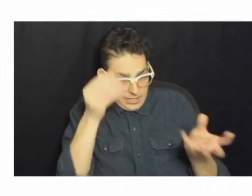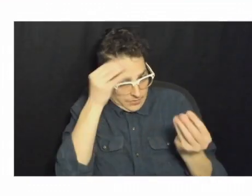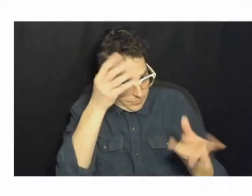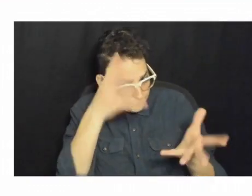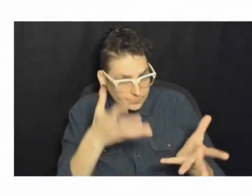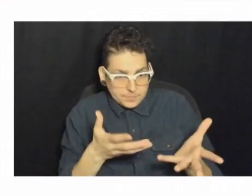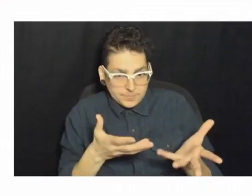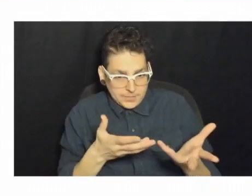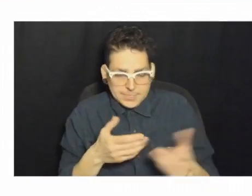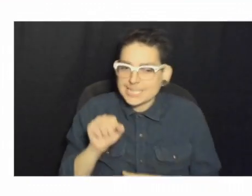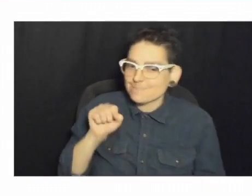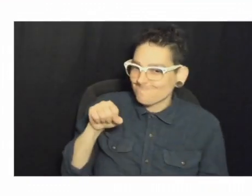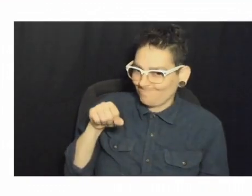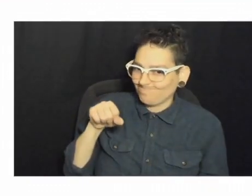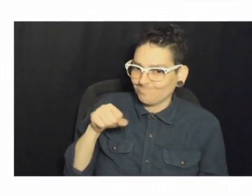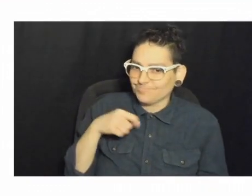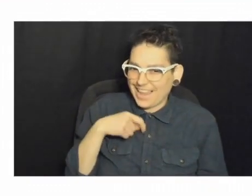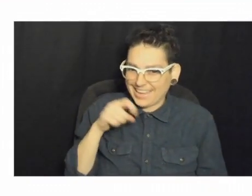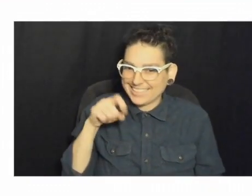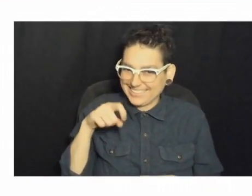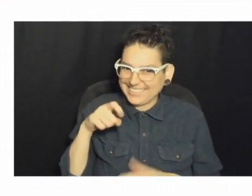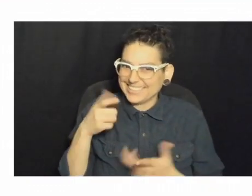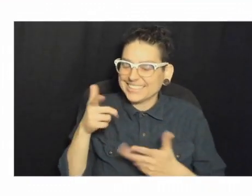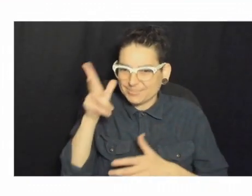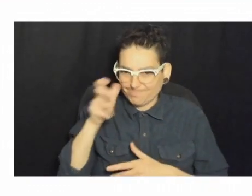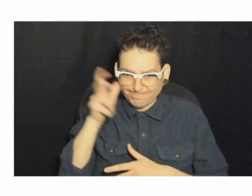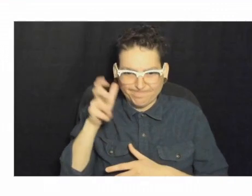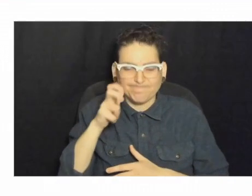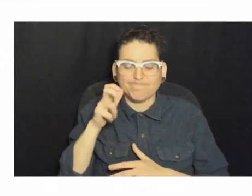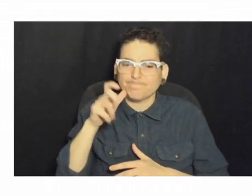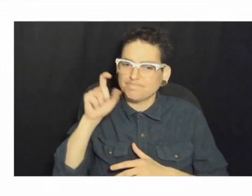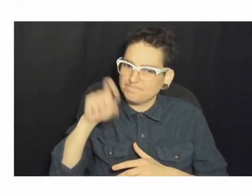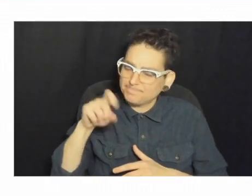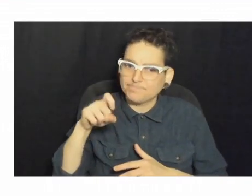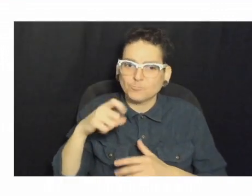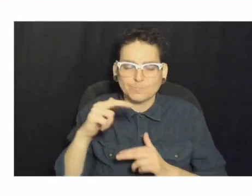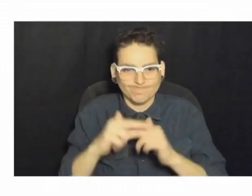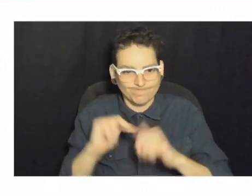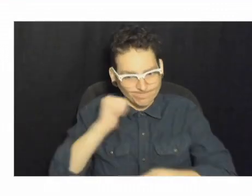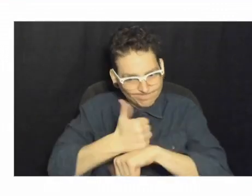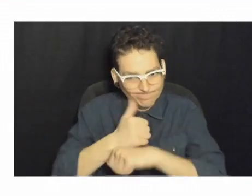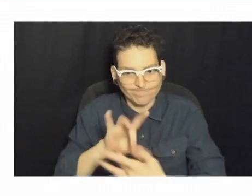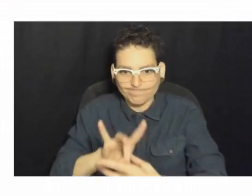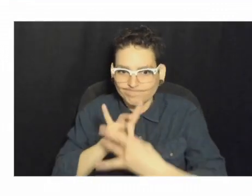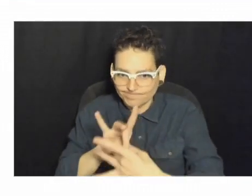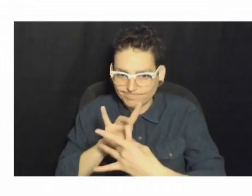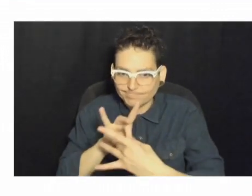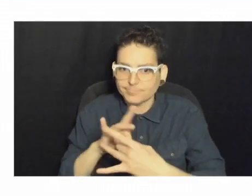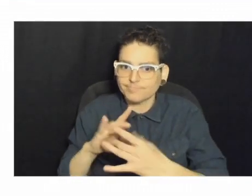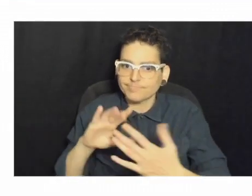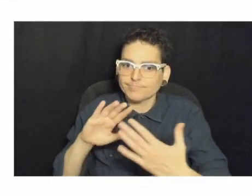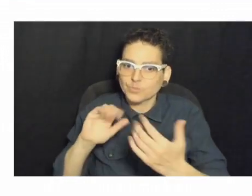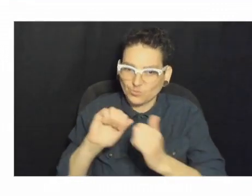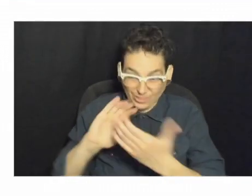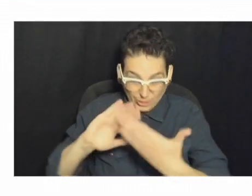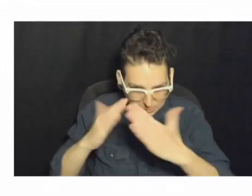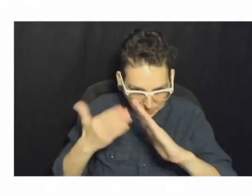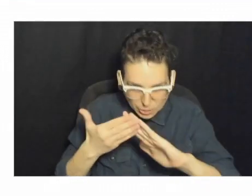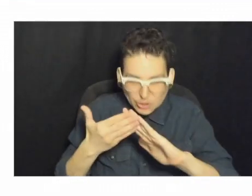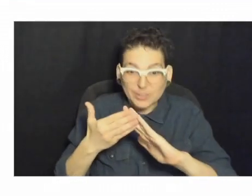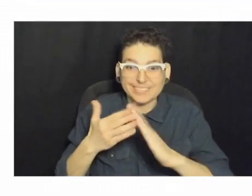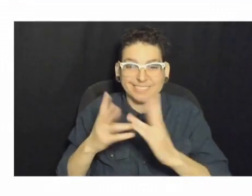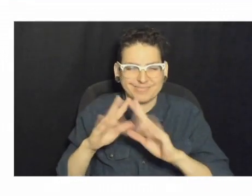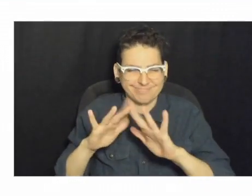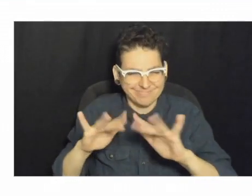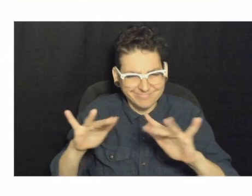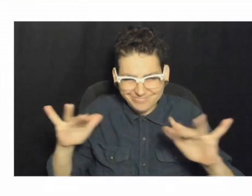to build relationships with communities and very diverse communities. And to do that, I mean, we heard yesterday, you can't do